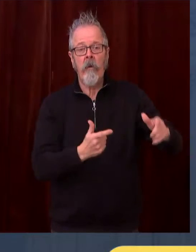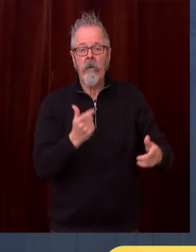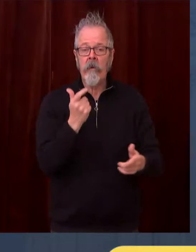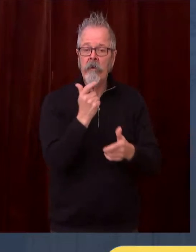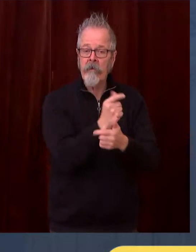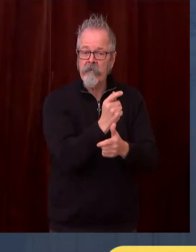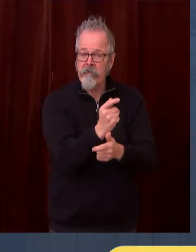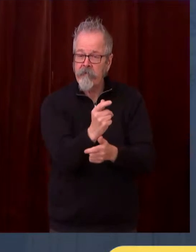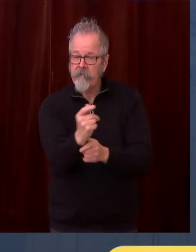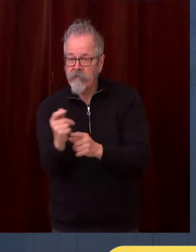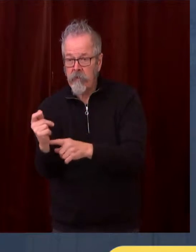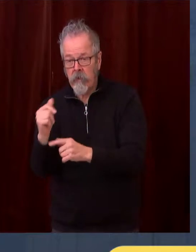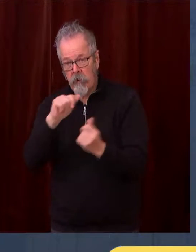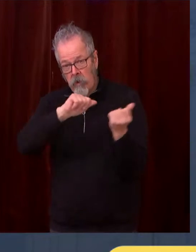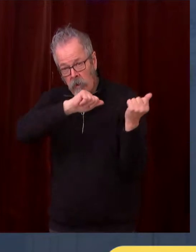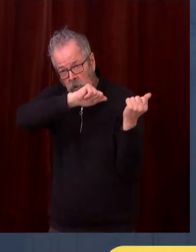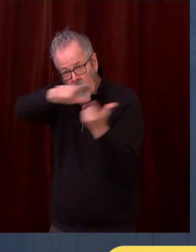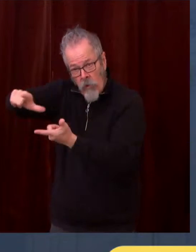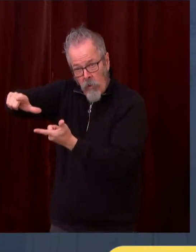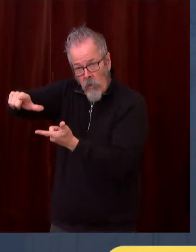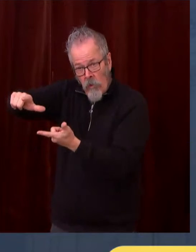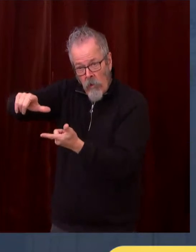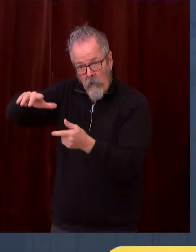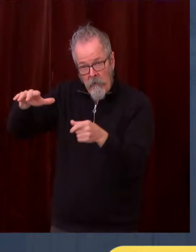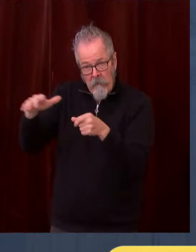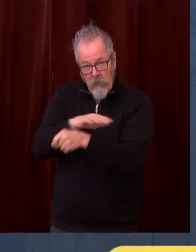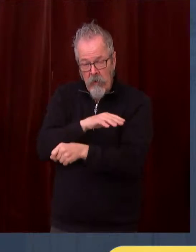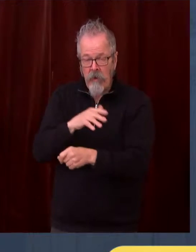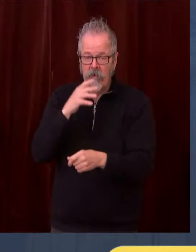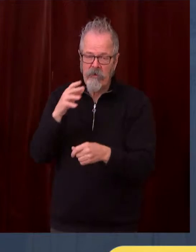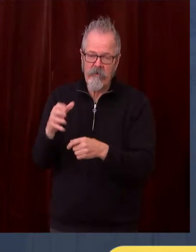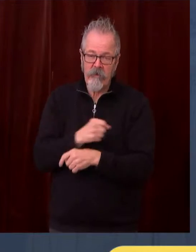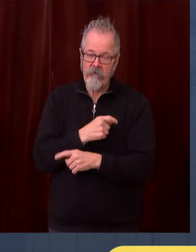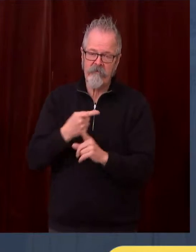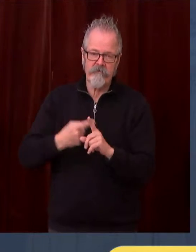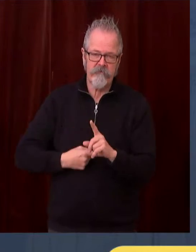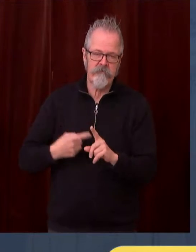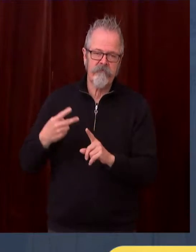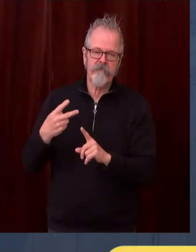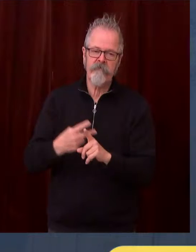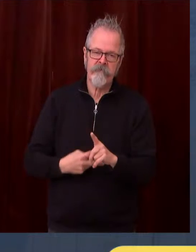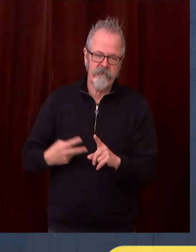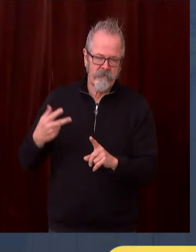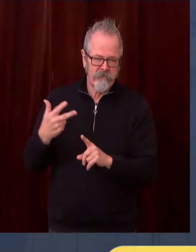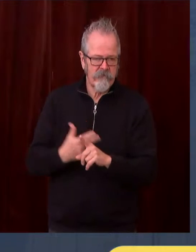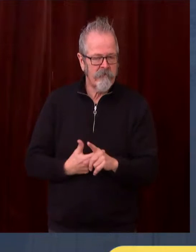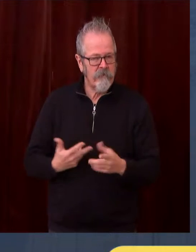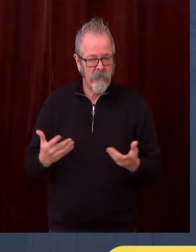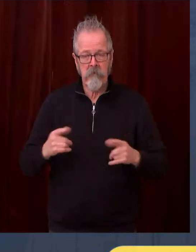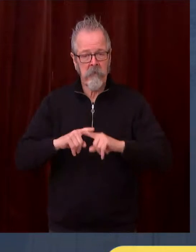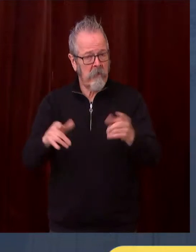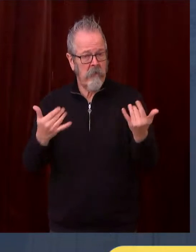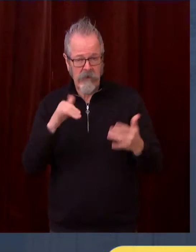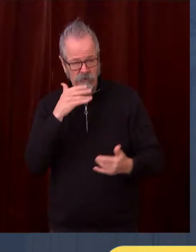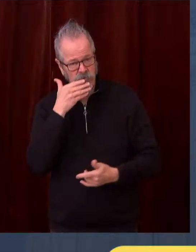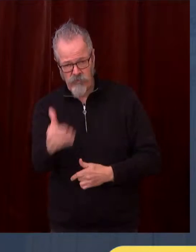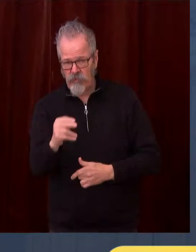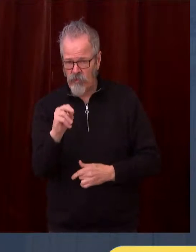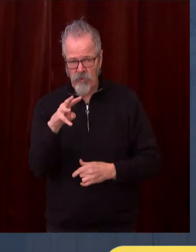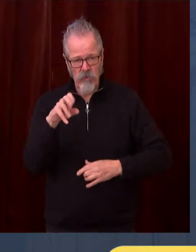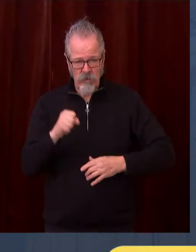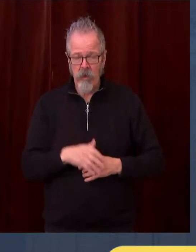news, and it certainly should give us hope for the future. Today I'm joined by Dr. Kathy Lofi, Drs.